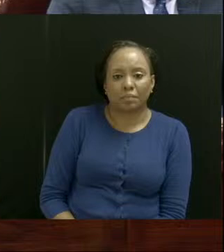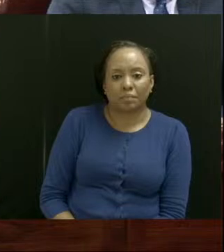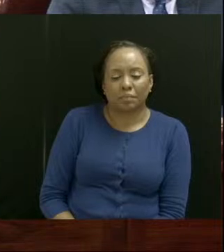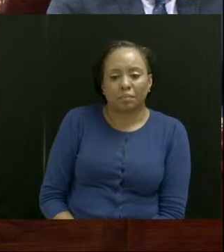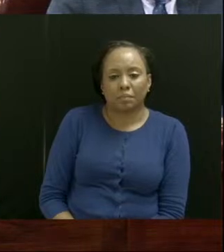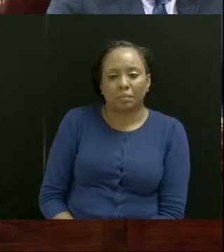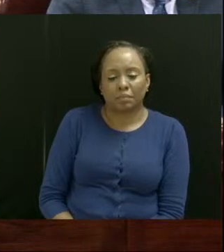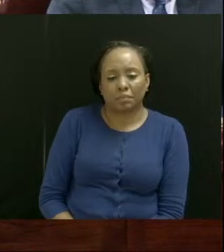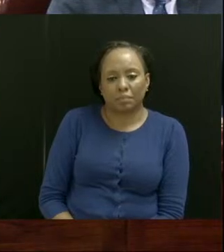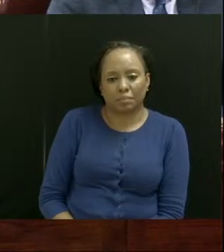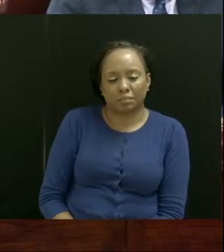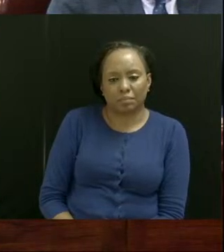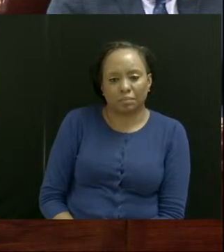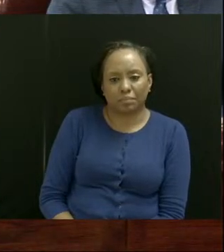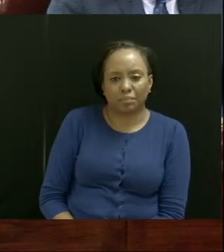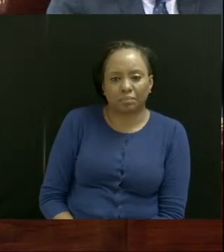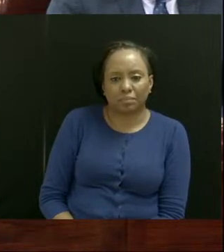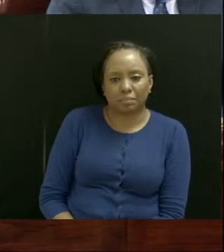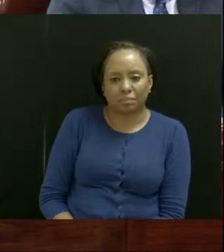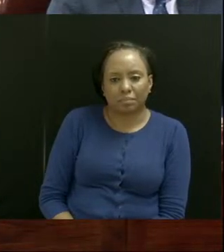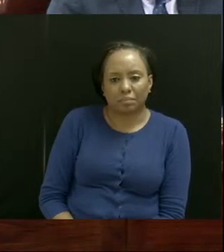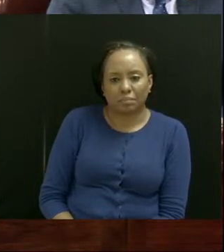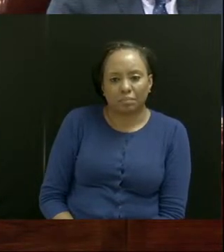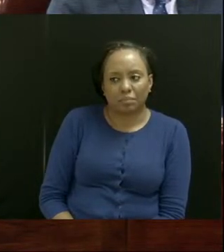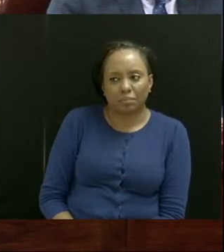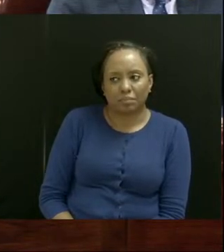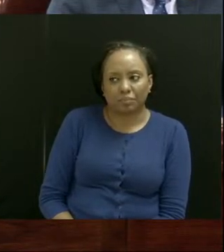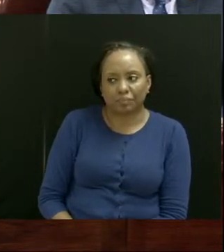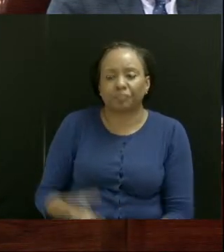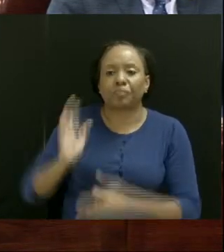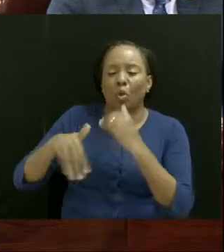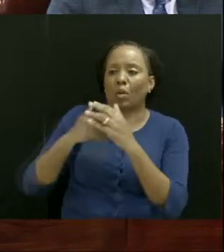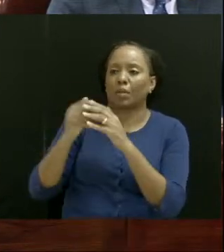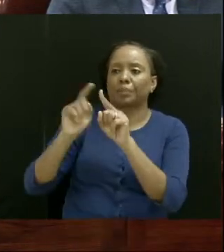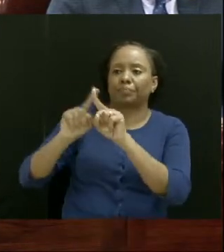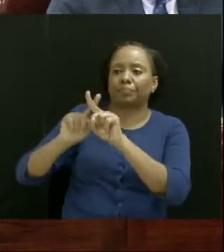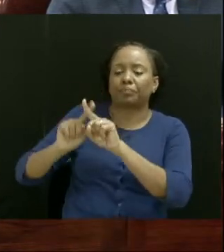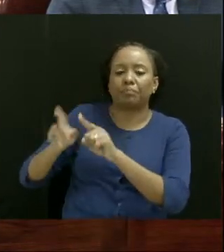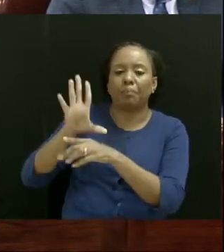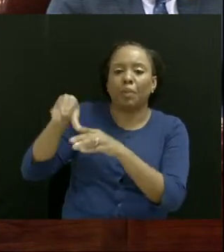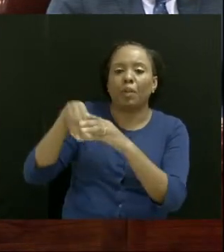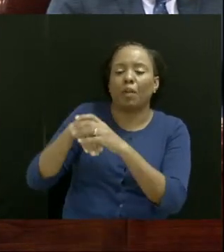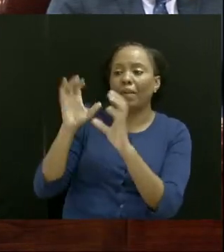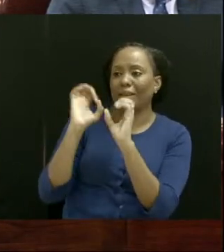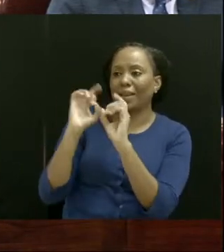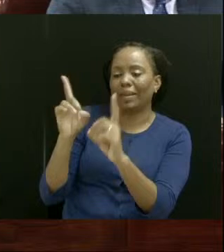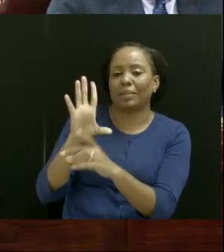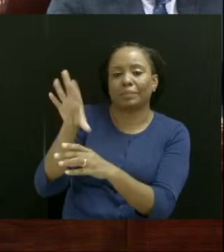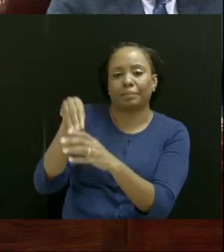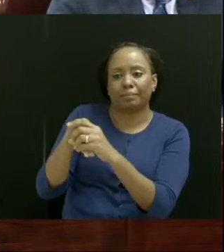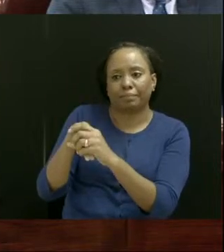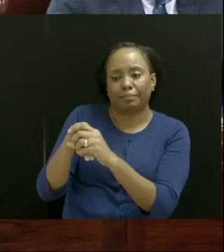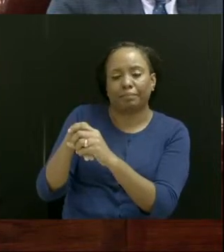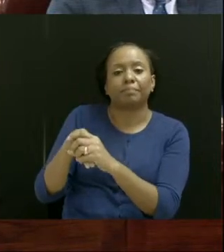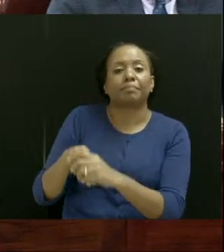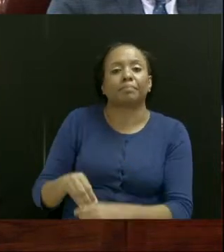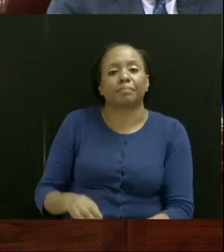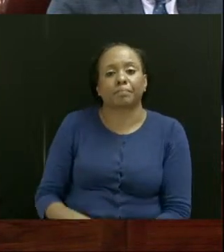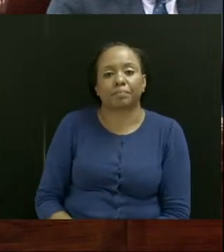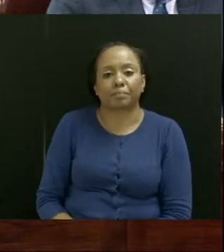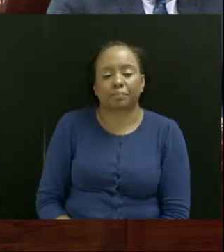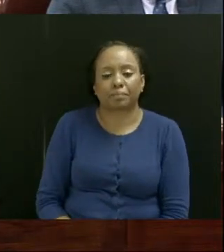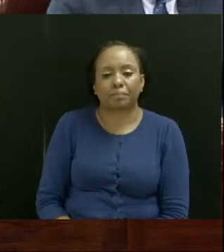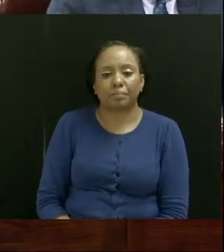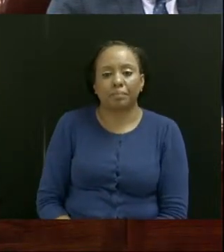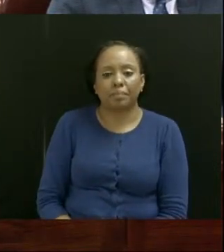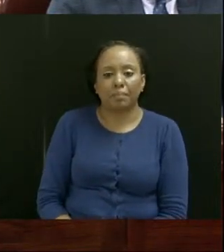and non-statutory expenditure. The significant reality for us here